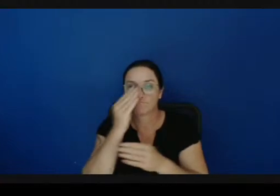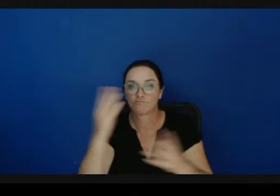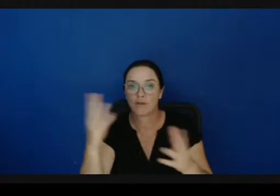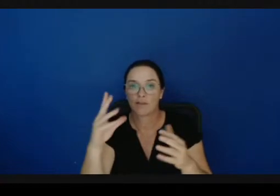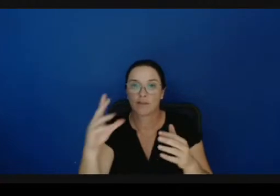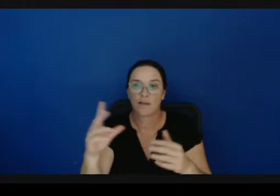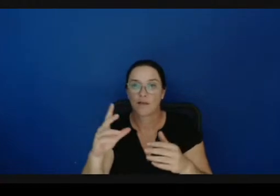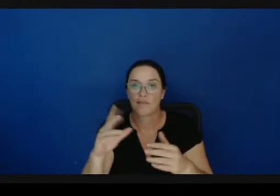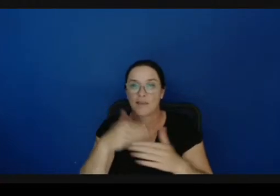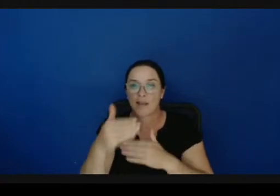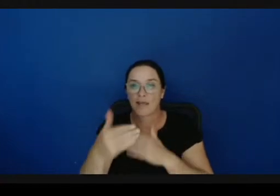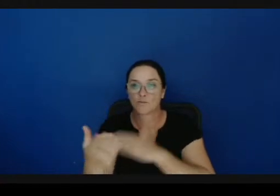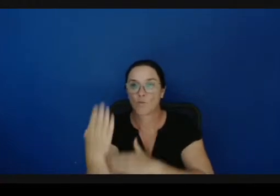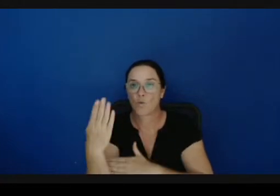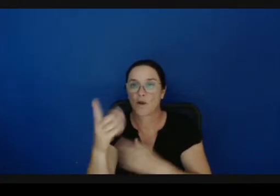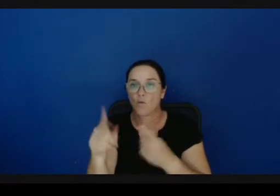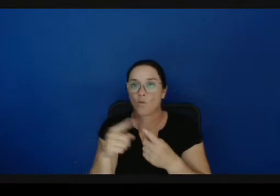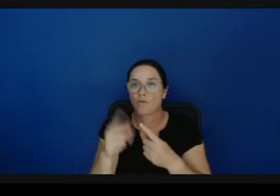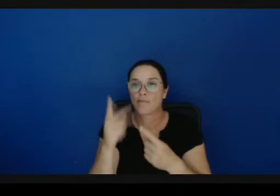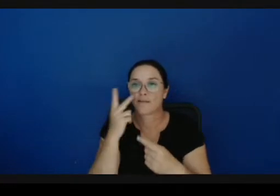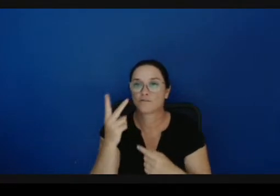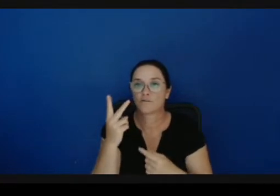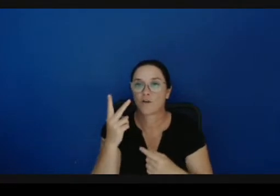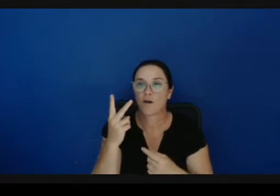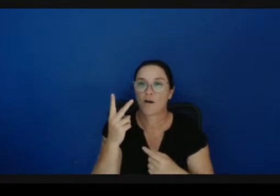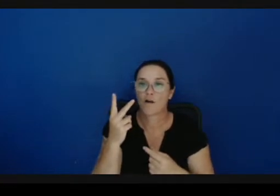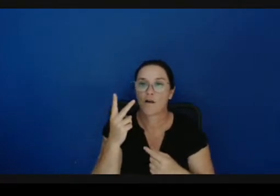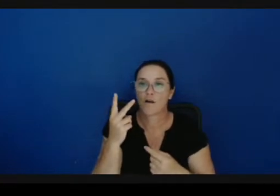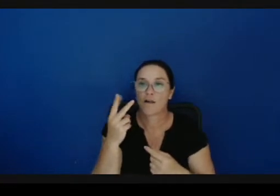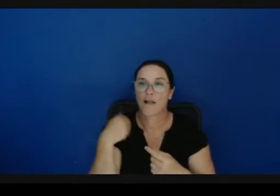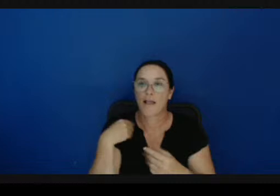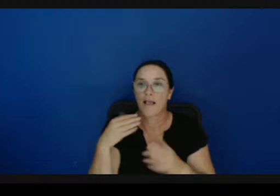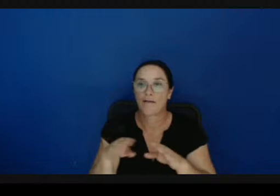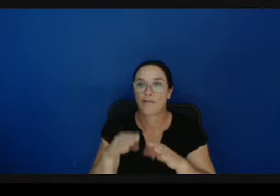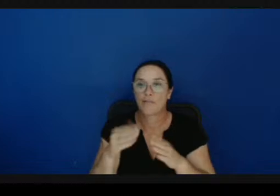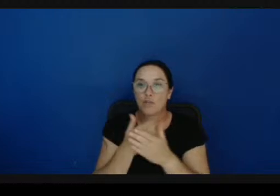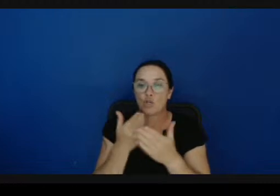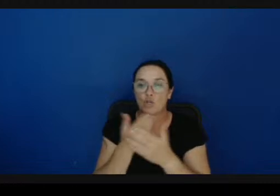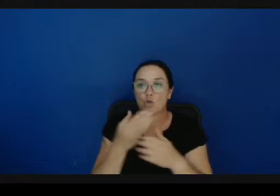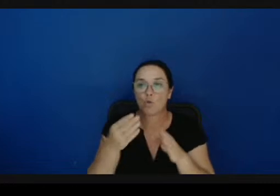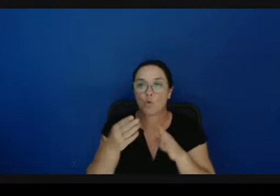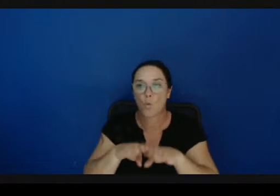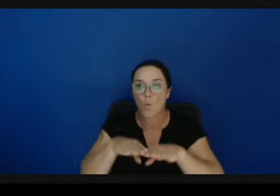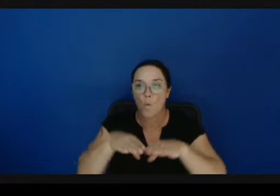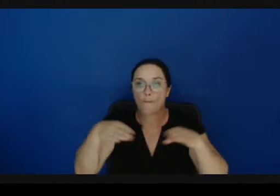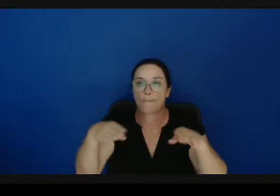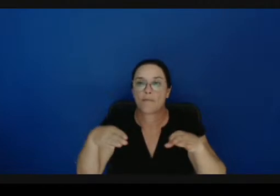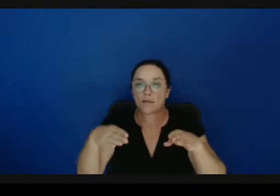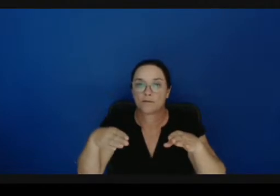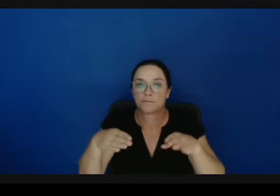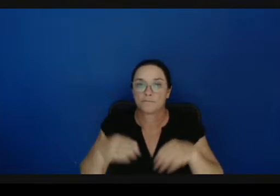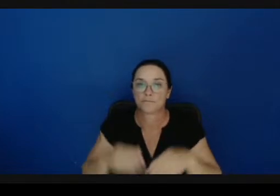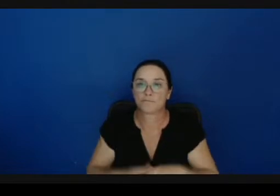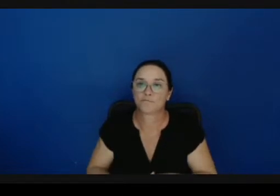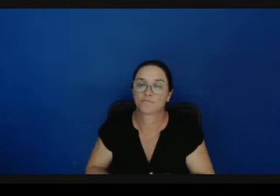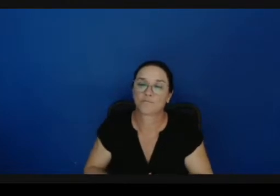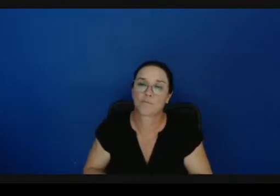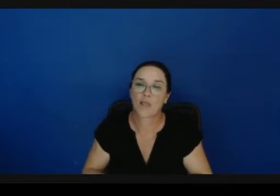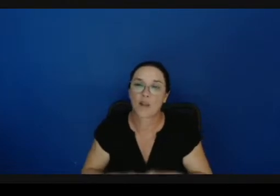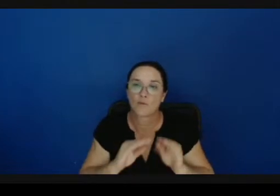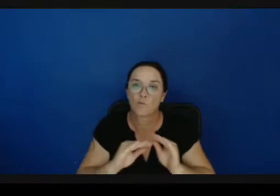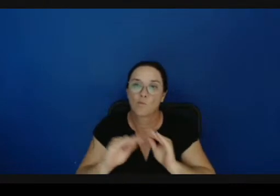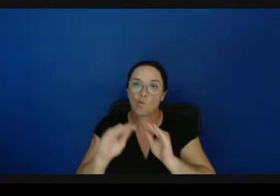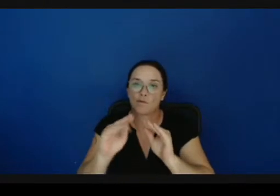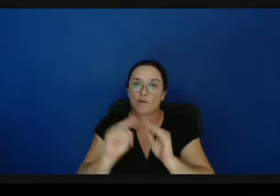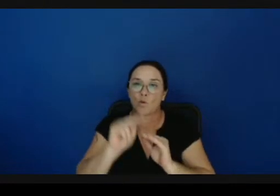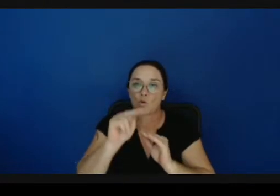they saw there had been a new fissure opening up on a northeast rift zone with flow fronts moving slightly to the northeast.